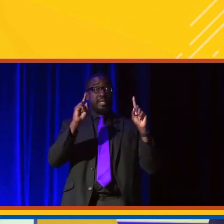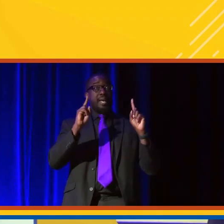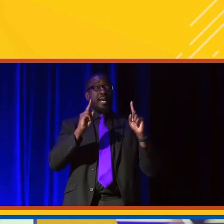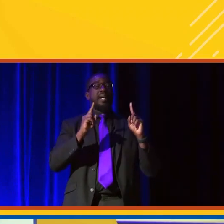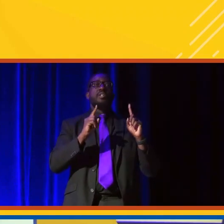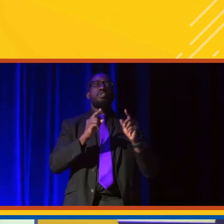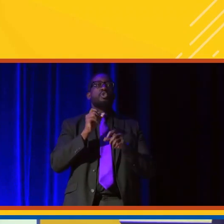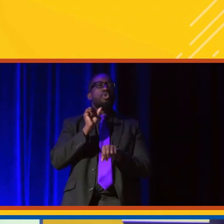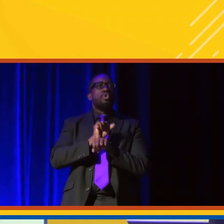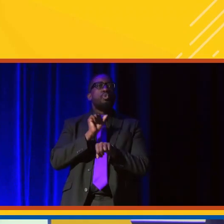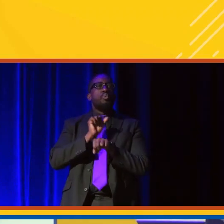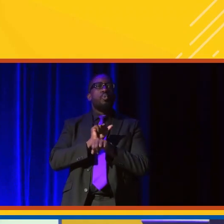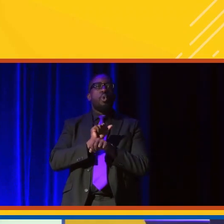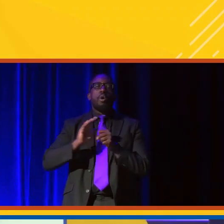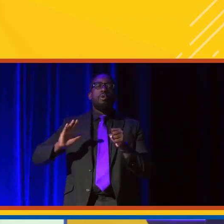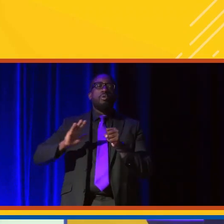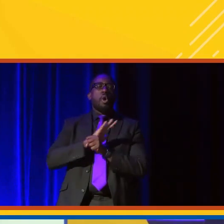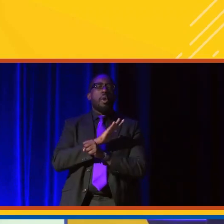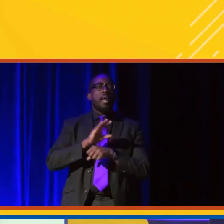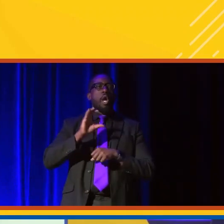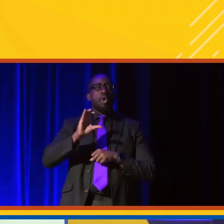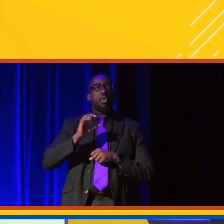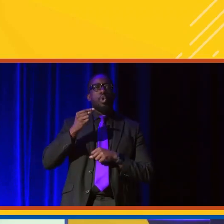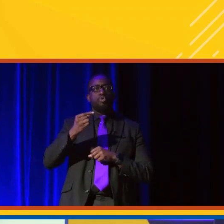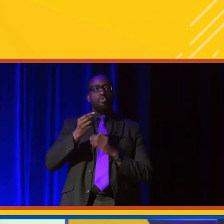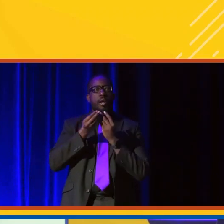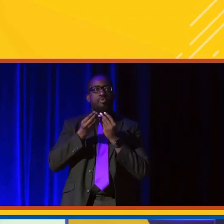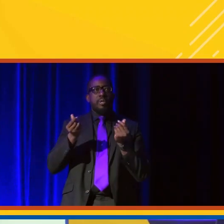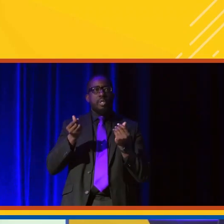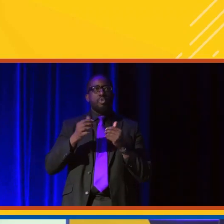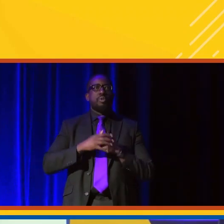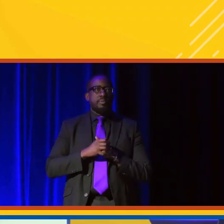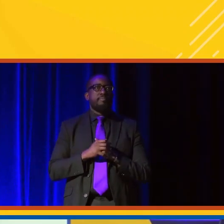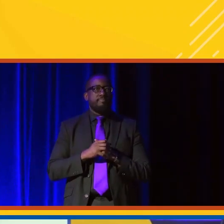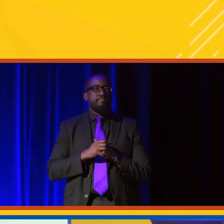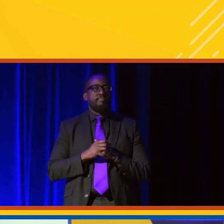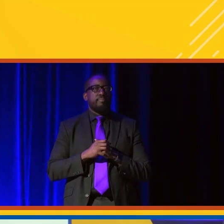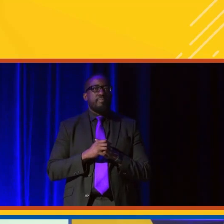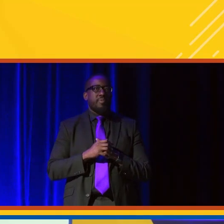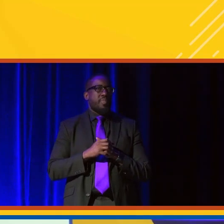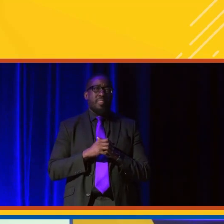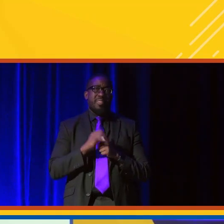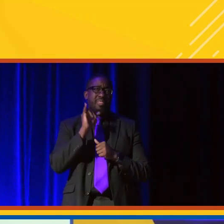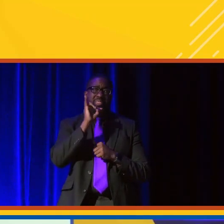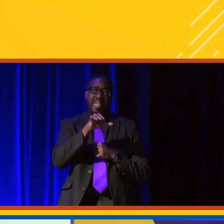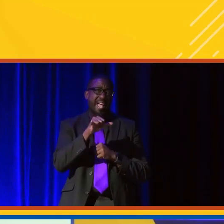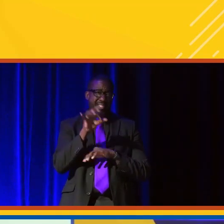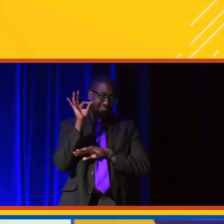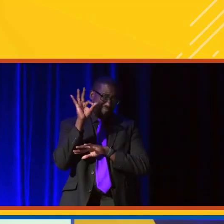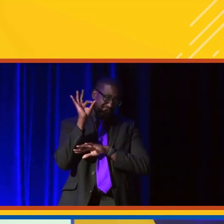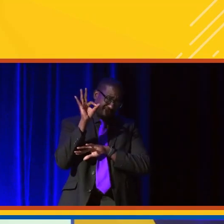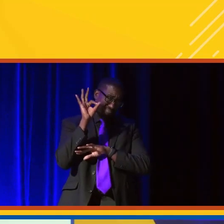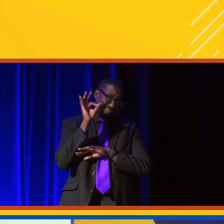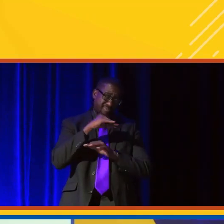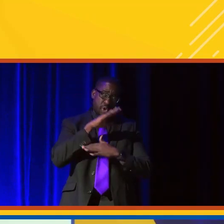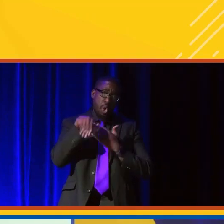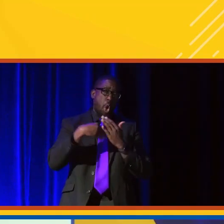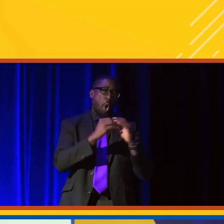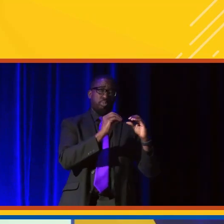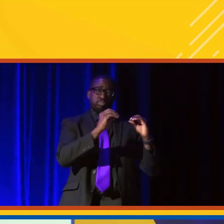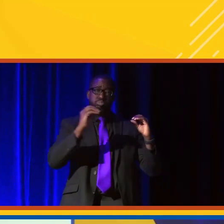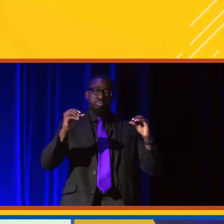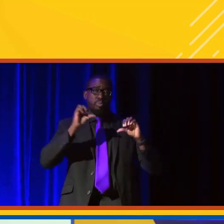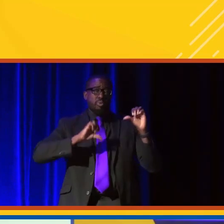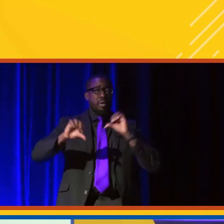resolution. This is the dogma of all coarse-grained modeling in polymer science. But in chemistry, it can be uncomfortable because when you throw